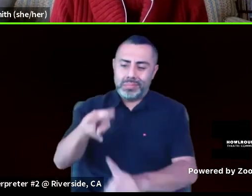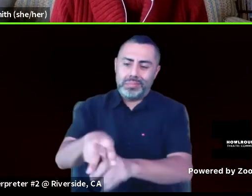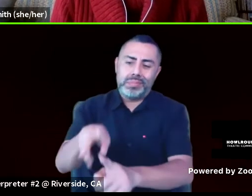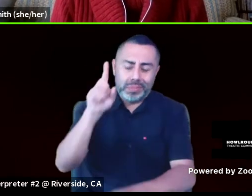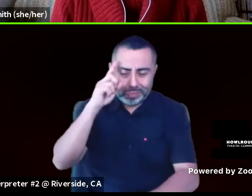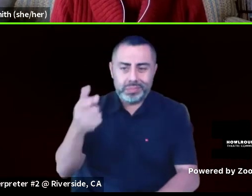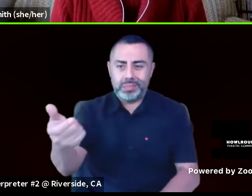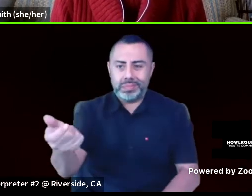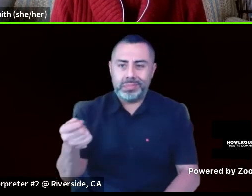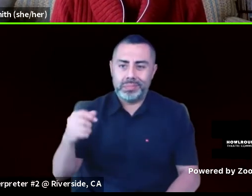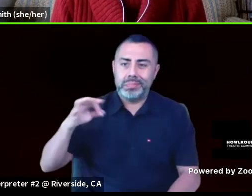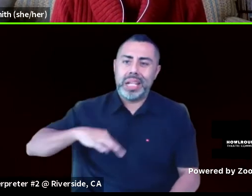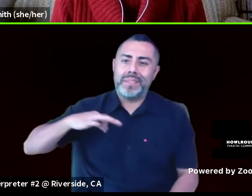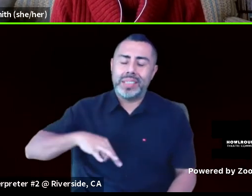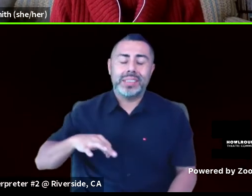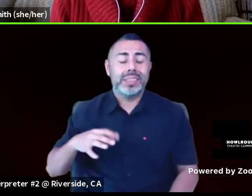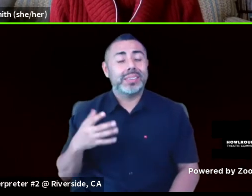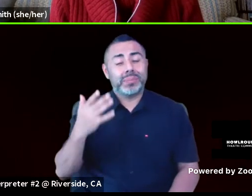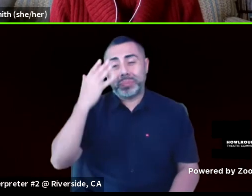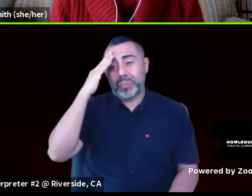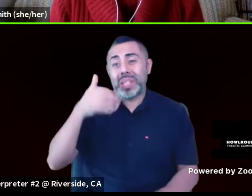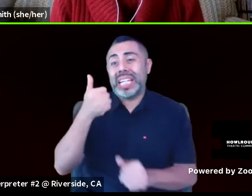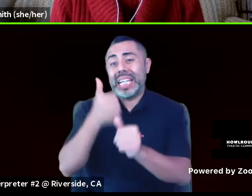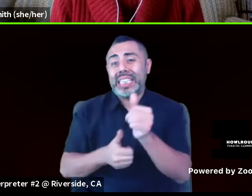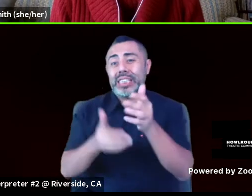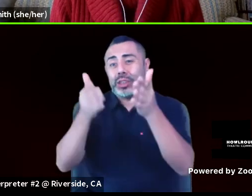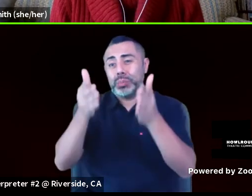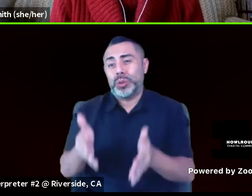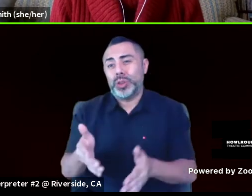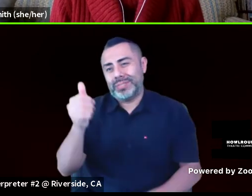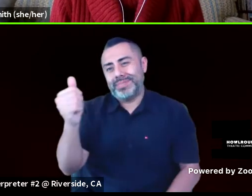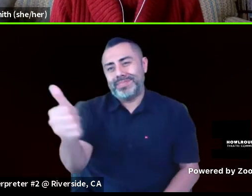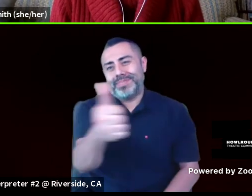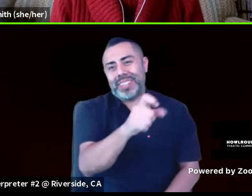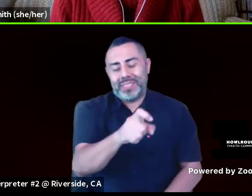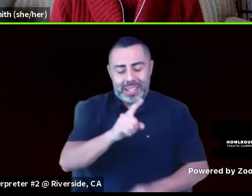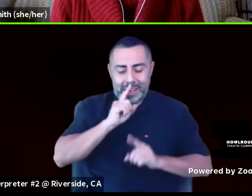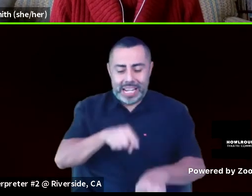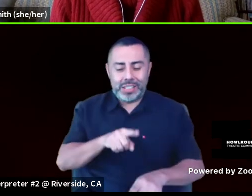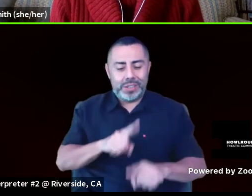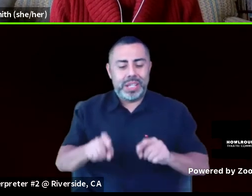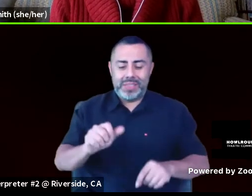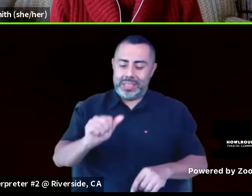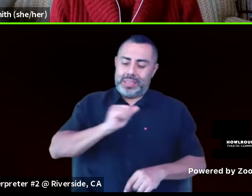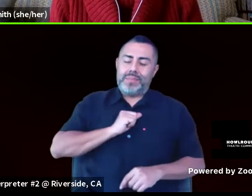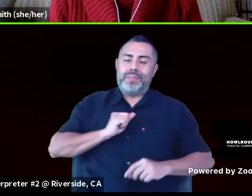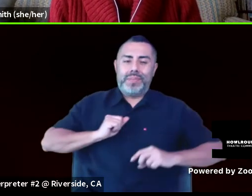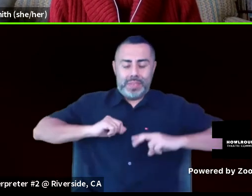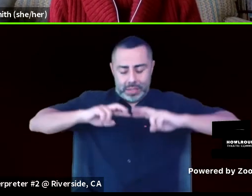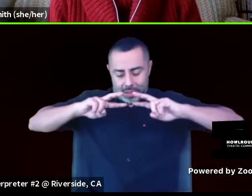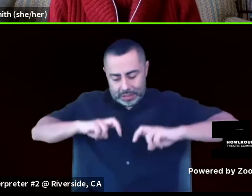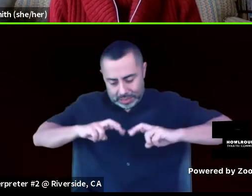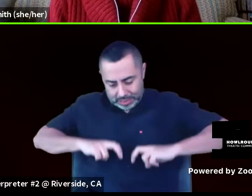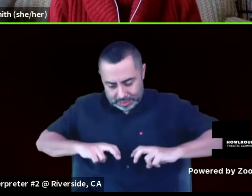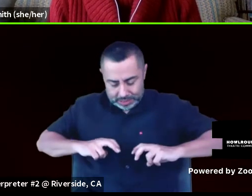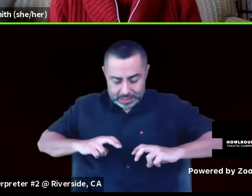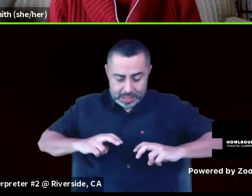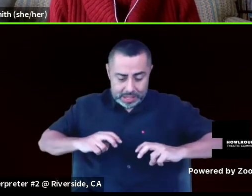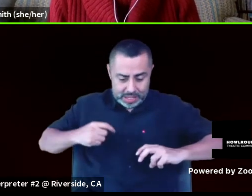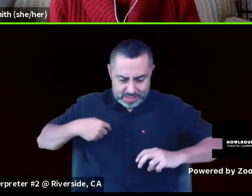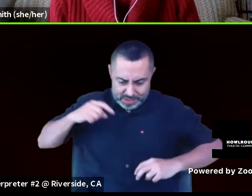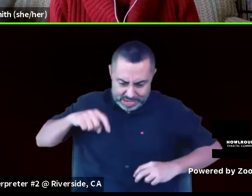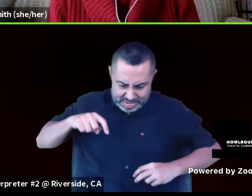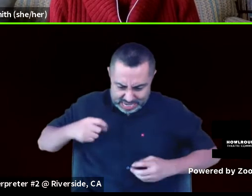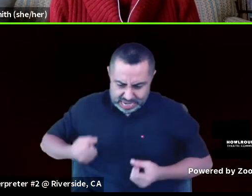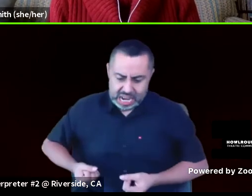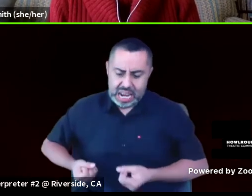it's an individual question, but I think I would just do a personal assessment of how much you need that